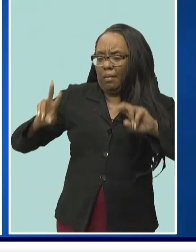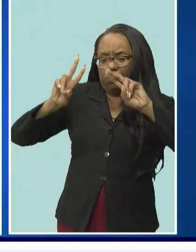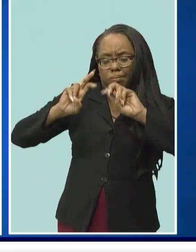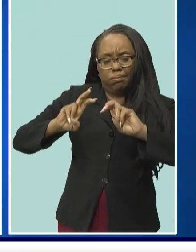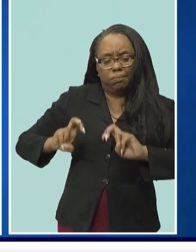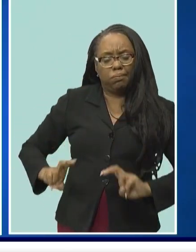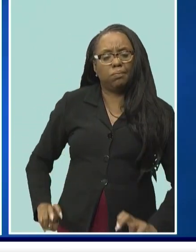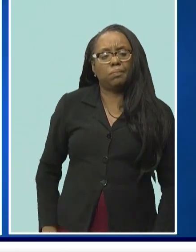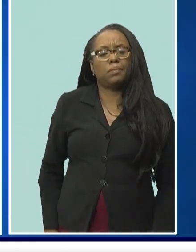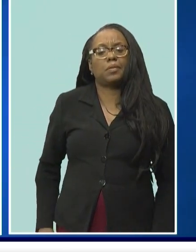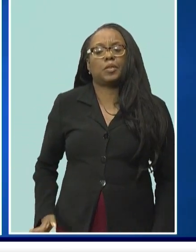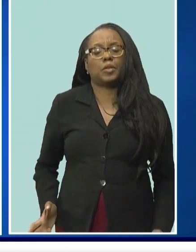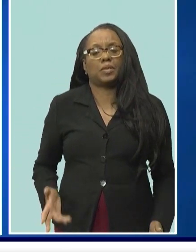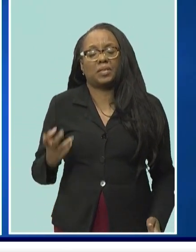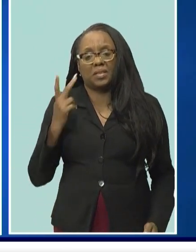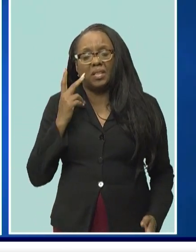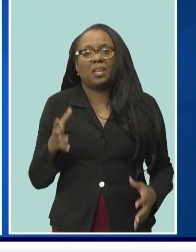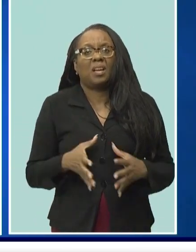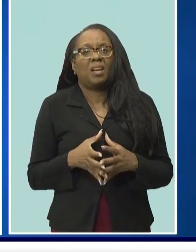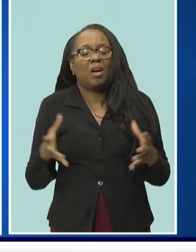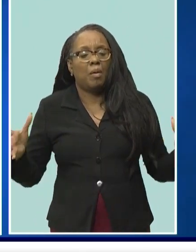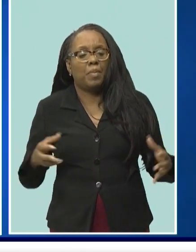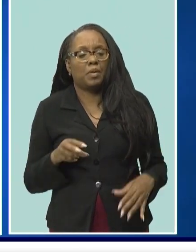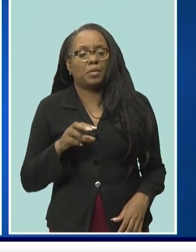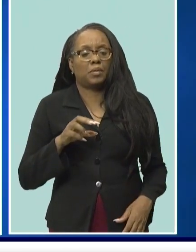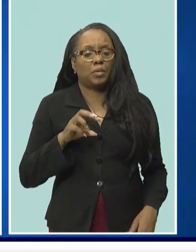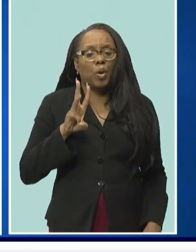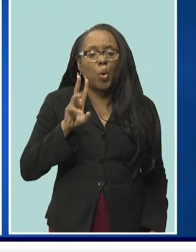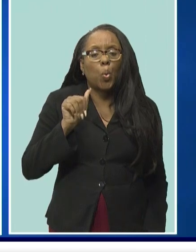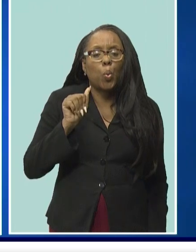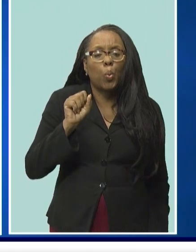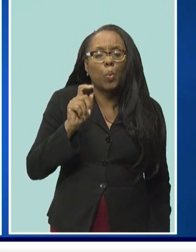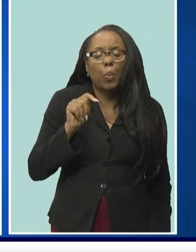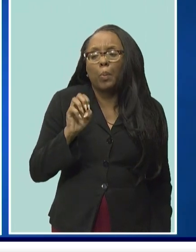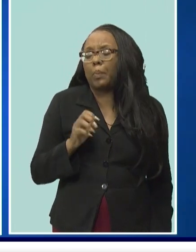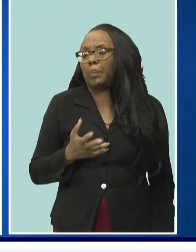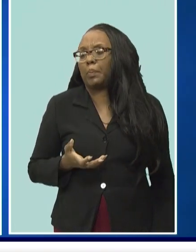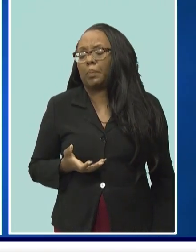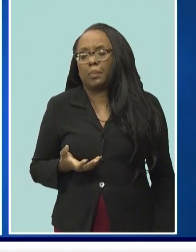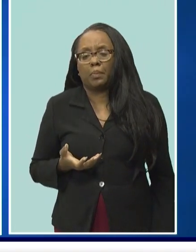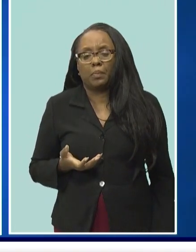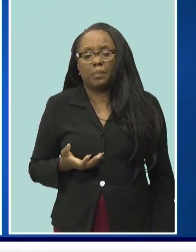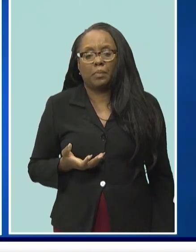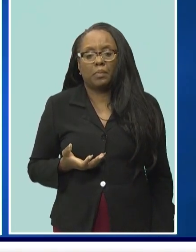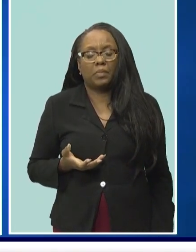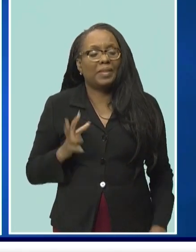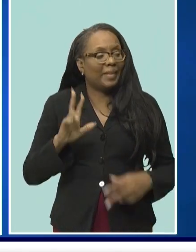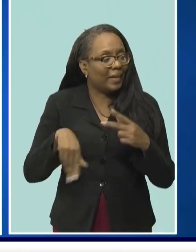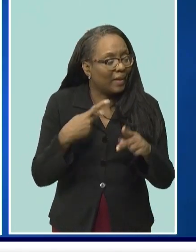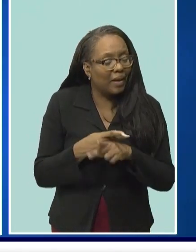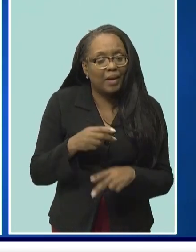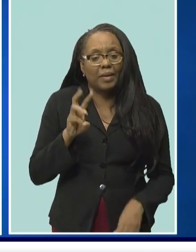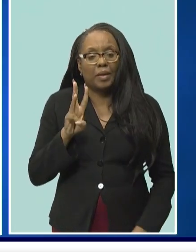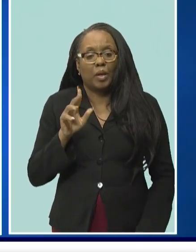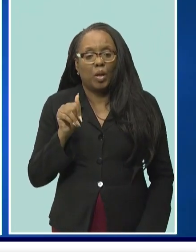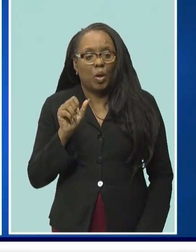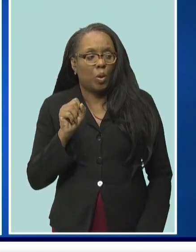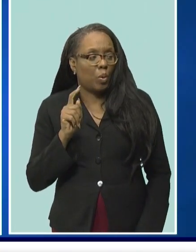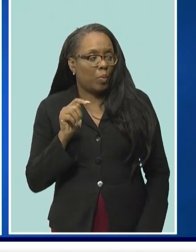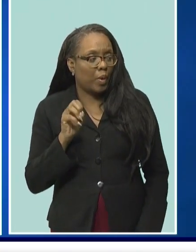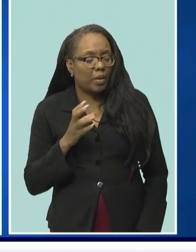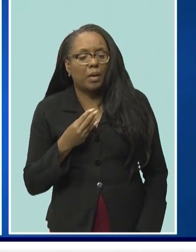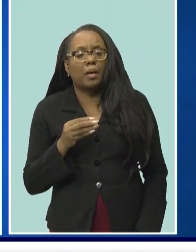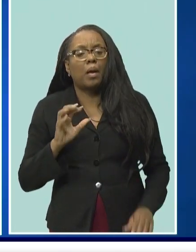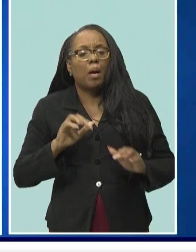at the quantity of waste, the types of waste that we generate, and how we can actually employ these to the benefit of the